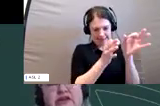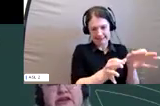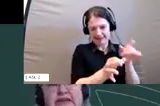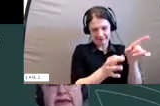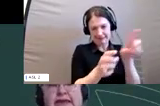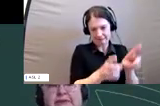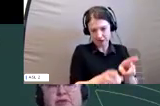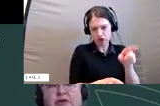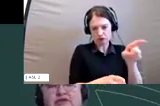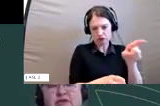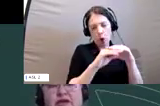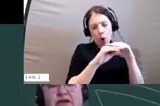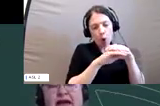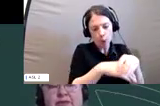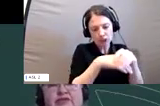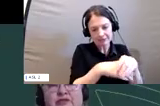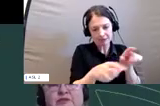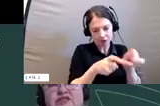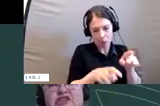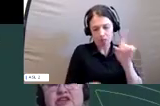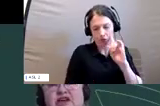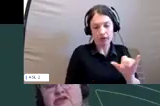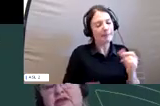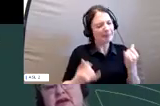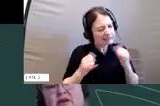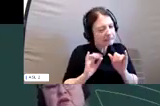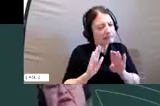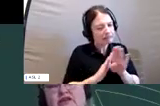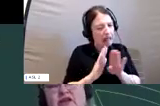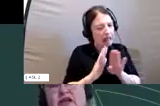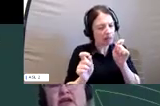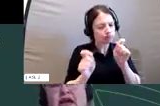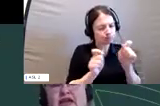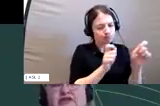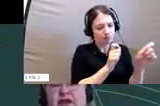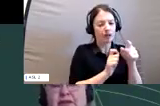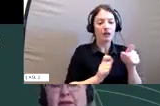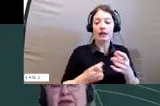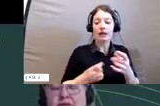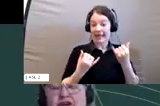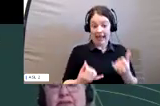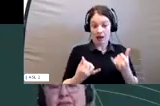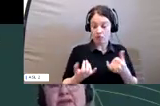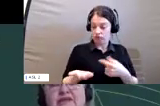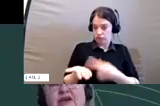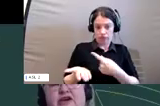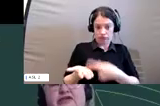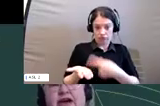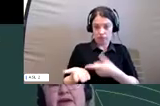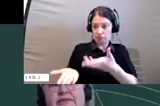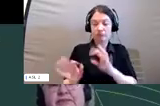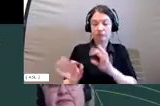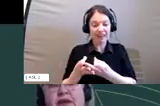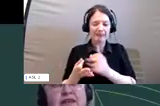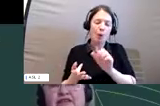still working on. We've come from this position of talking with the community members